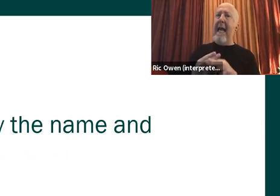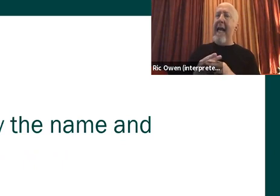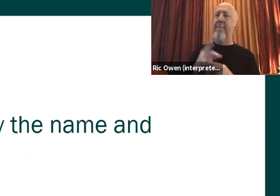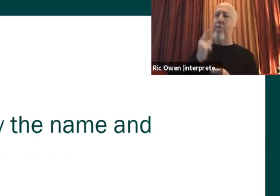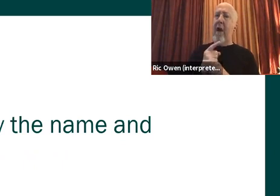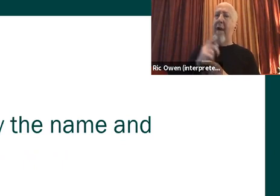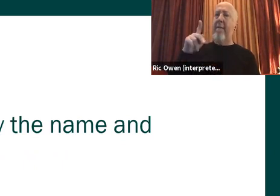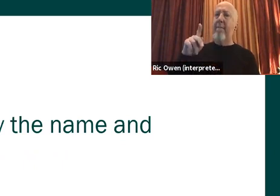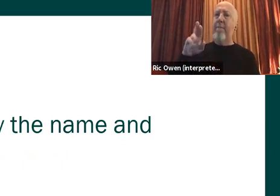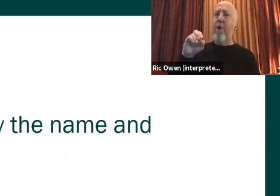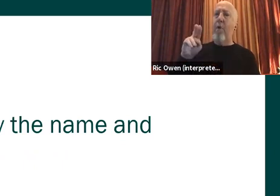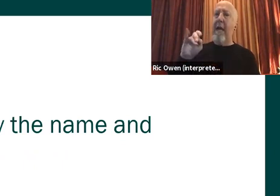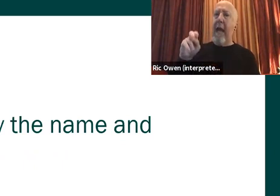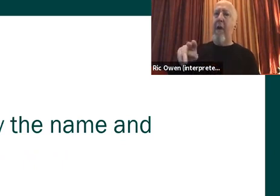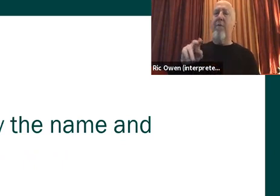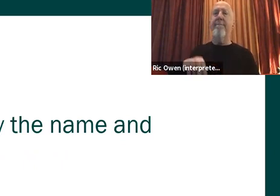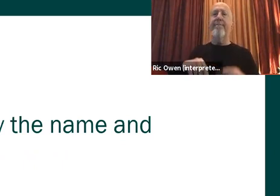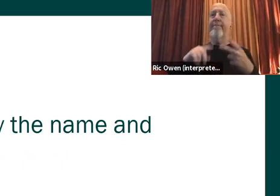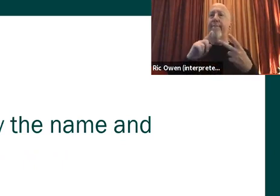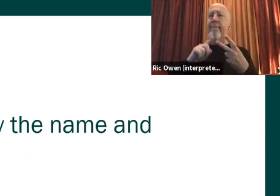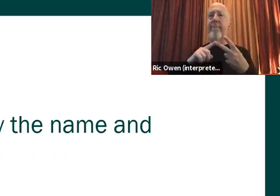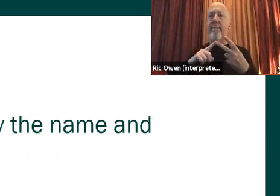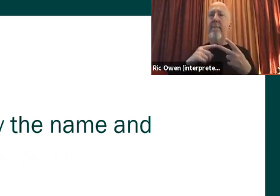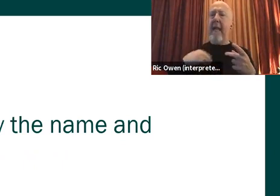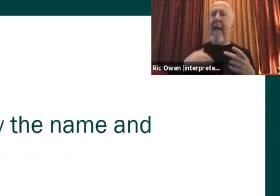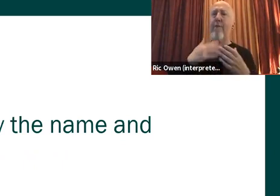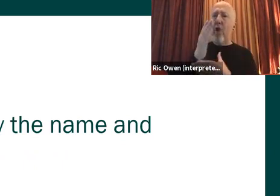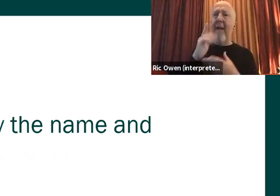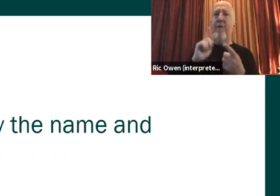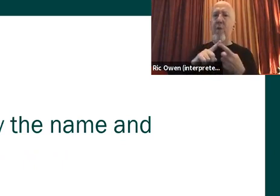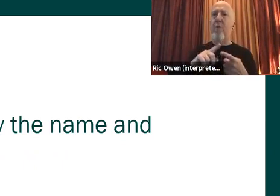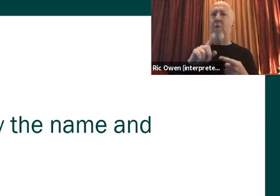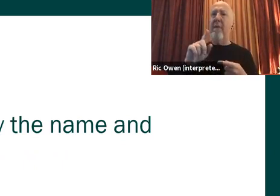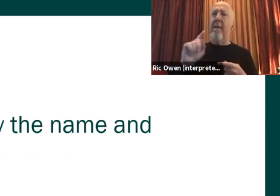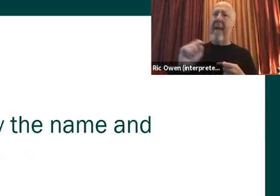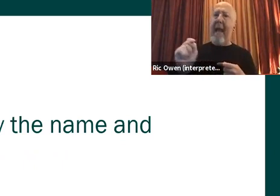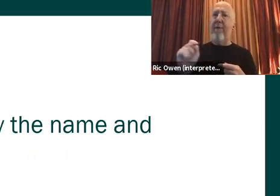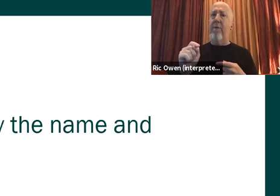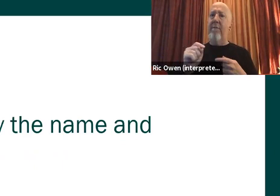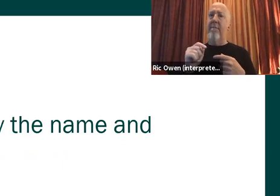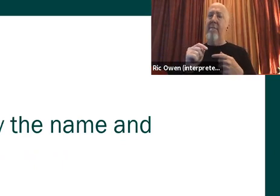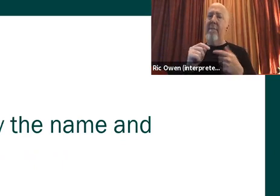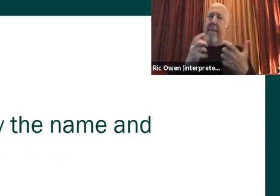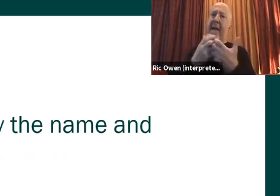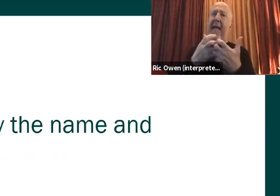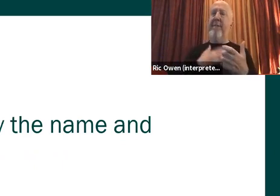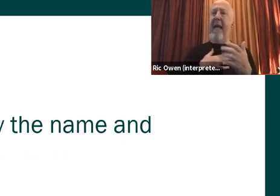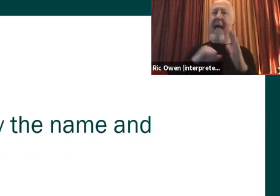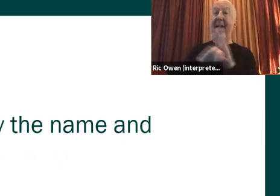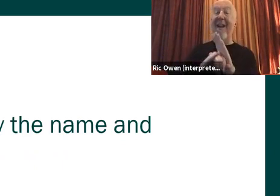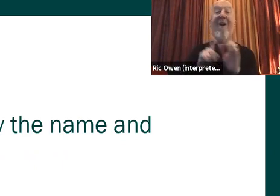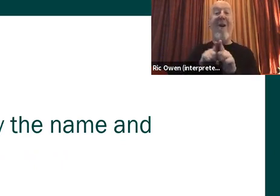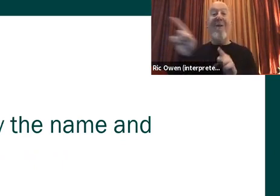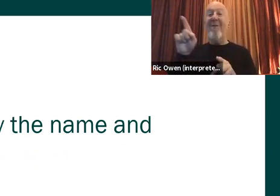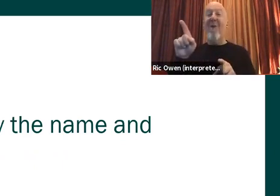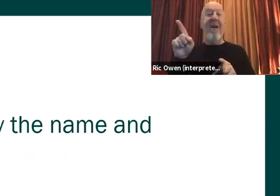pronoun, to use facilities that are consistent with your identity. And reminder again, providers cannot refuse